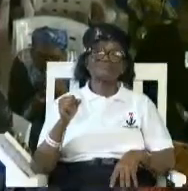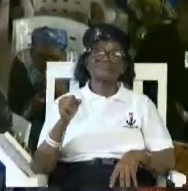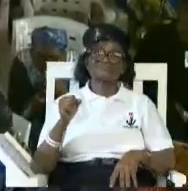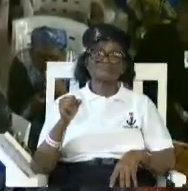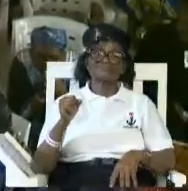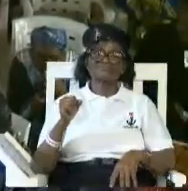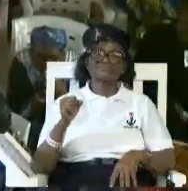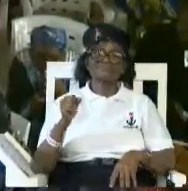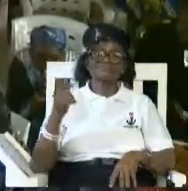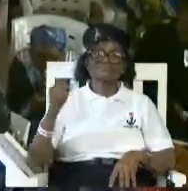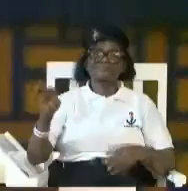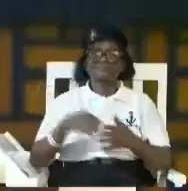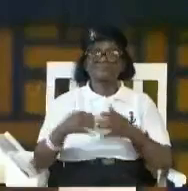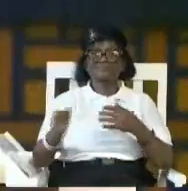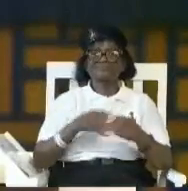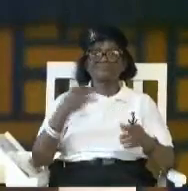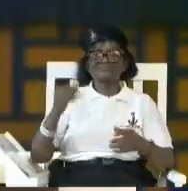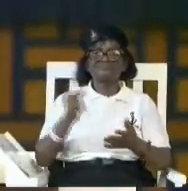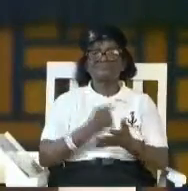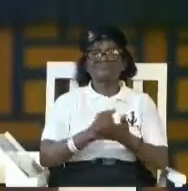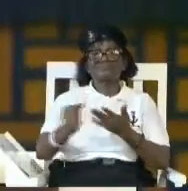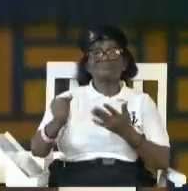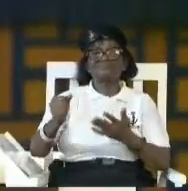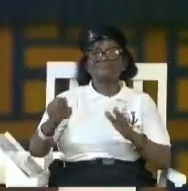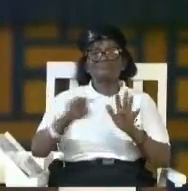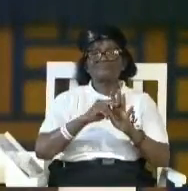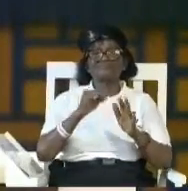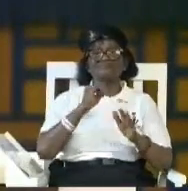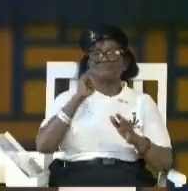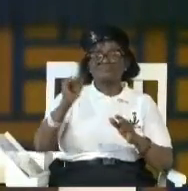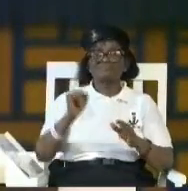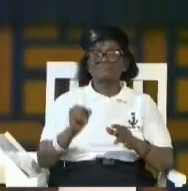the issue of sanctification is strictly between you